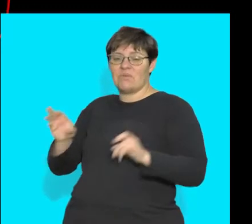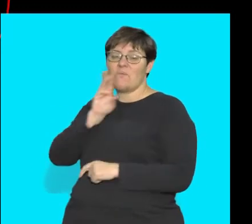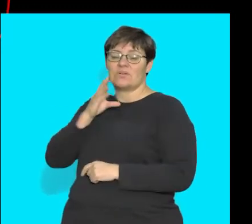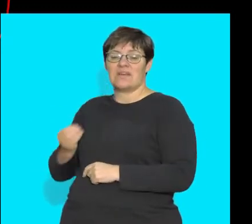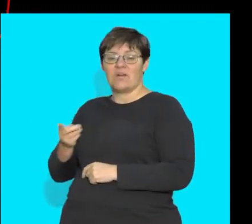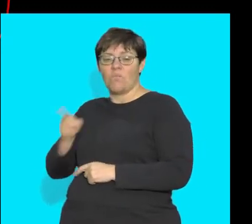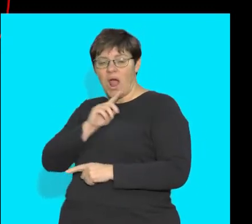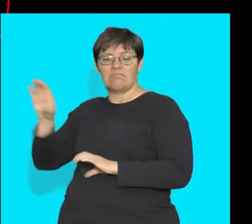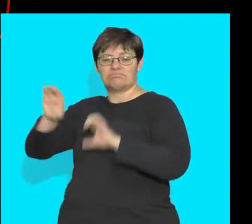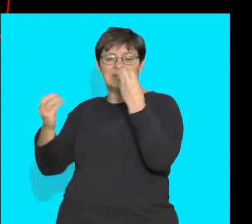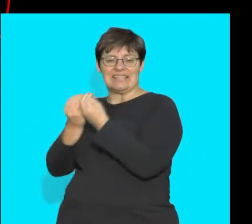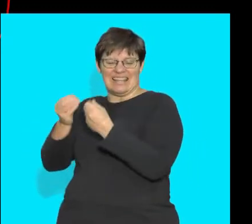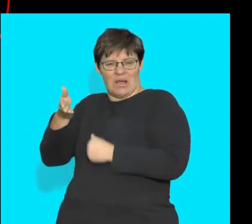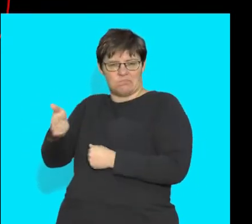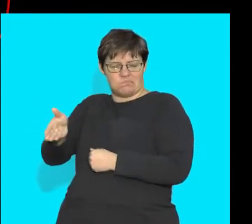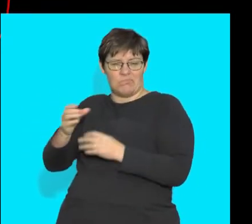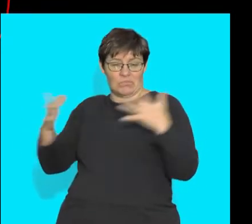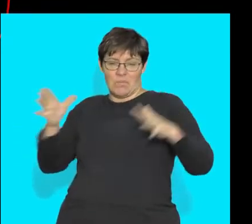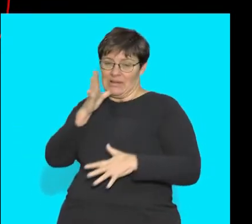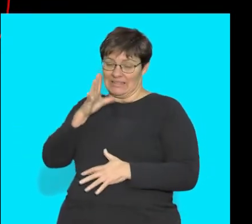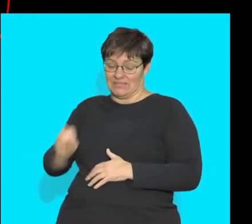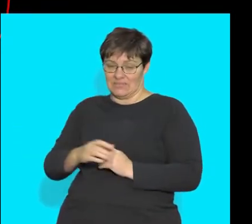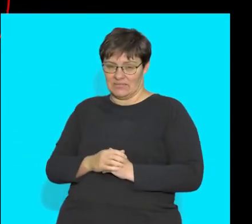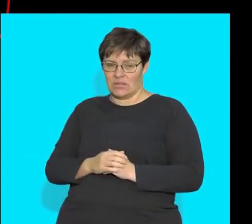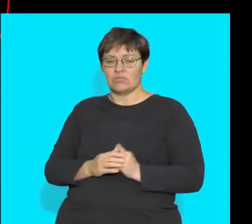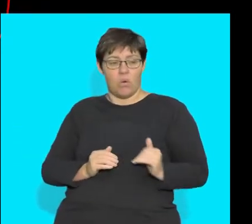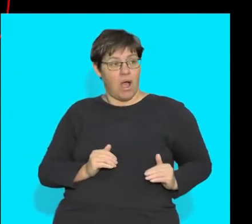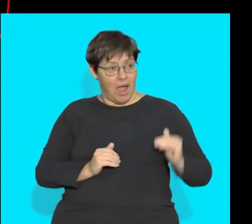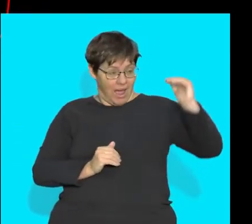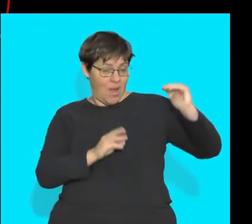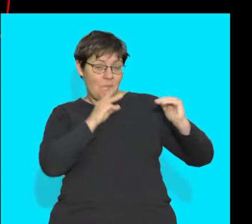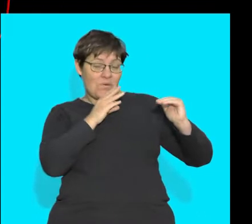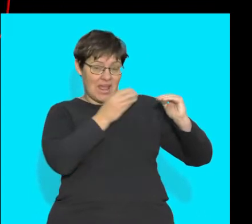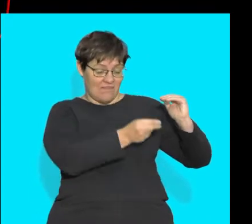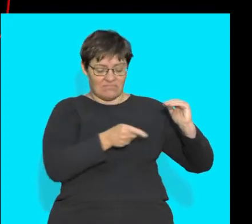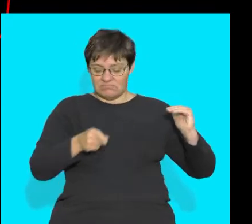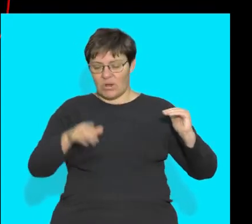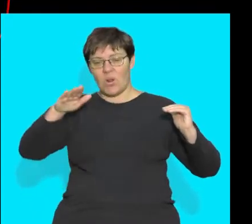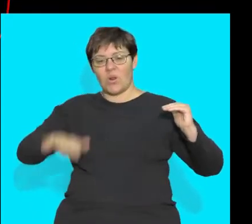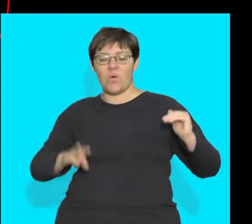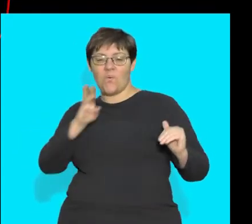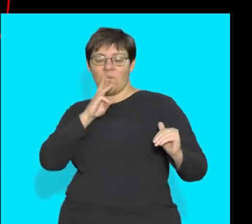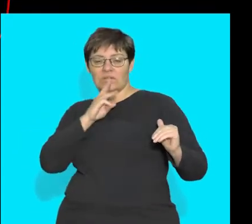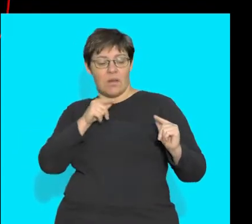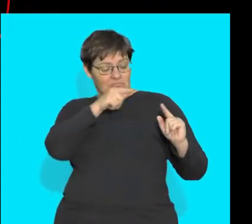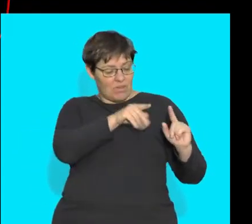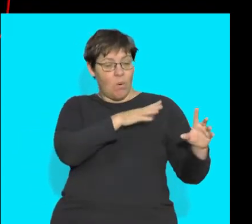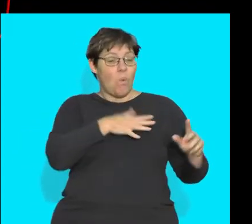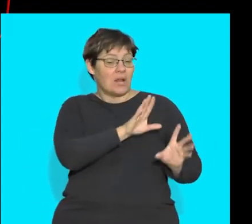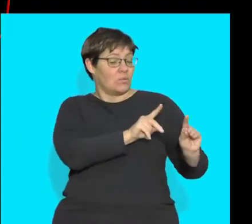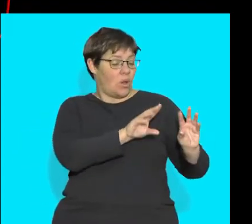I've got more dissolved substances. So this has a high water potential. So where does my water